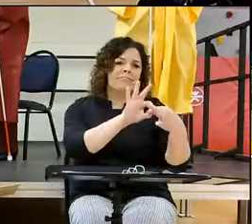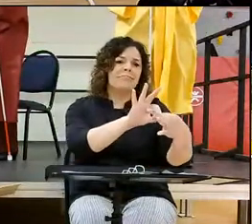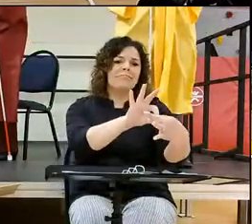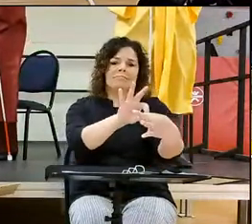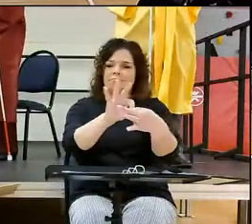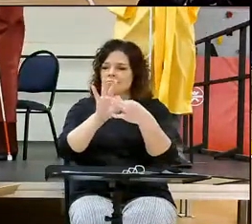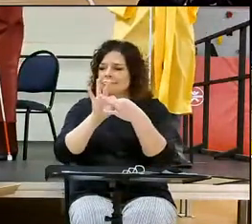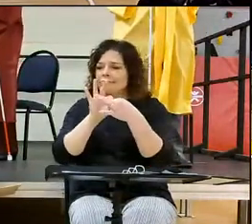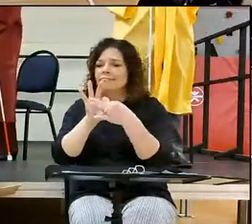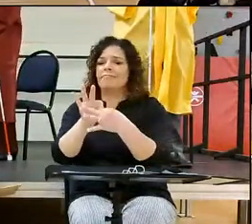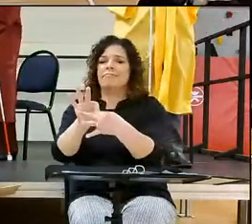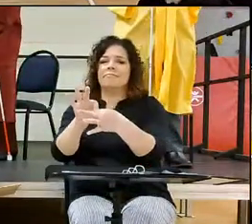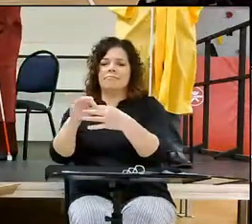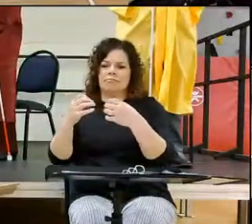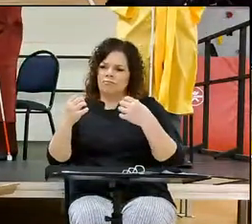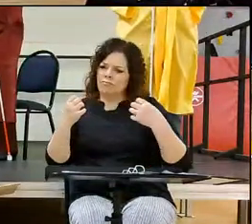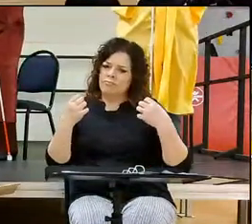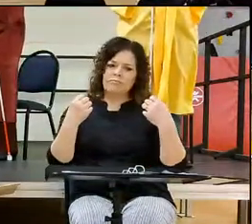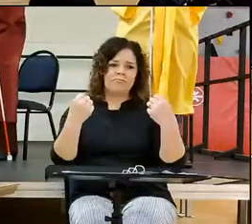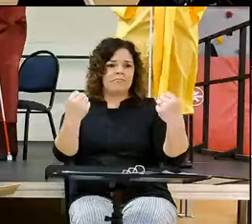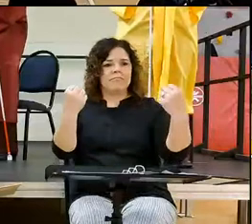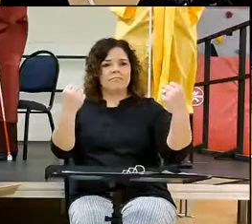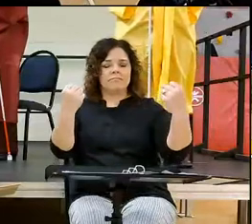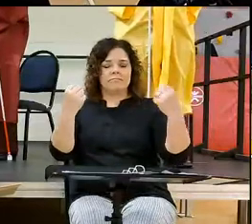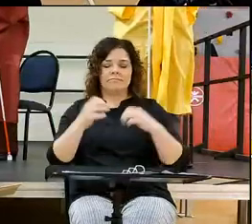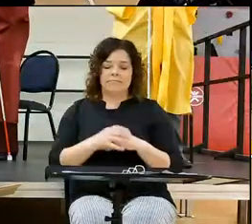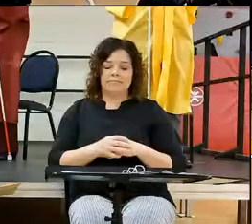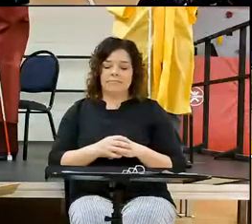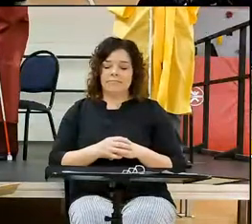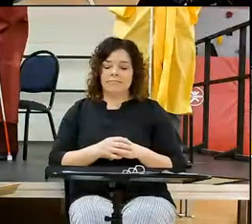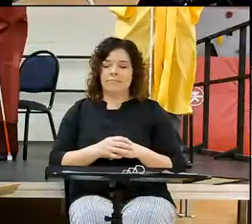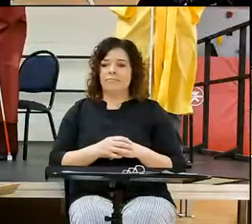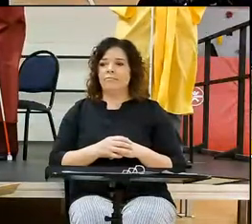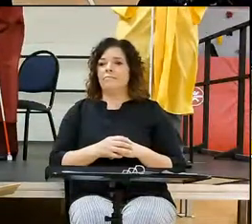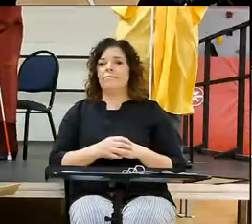Are much lighter when we carry them all with a song.